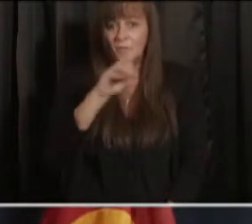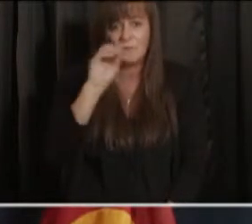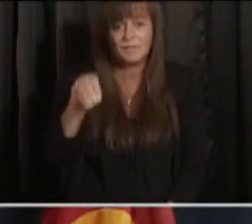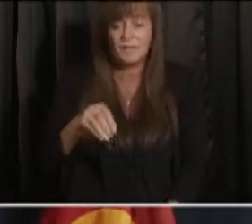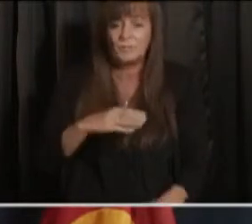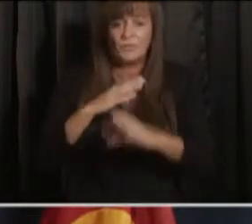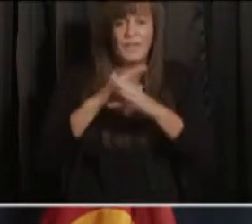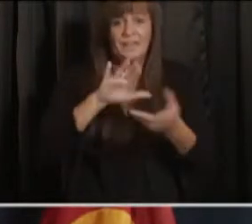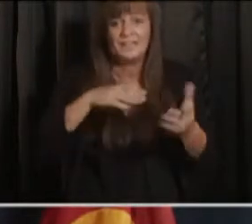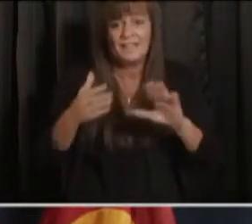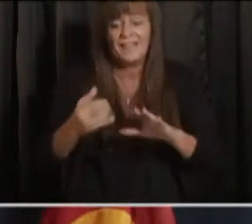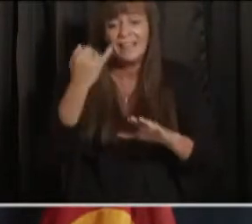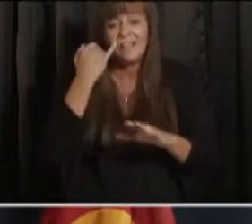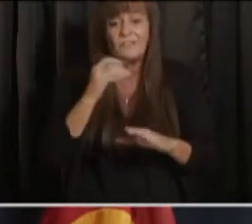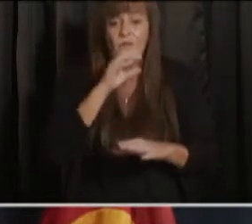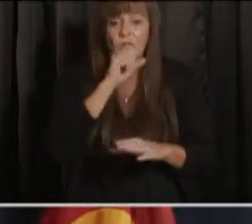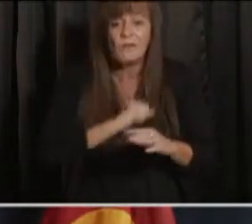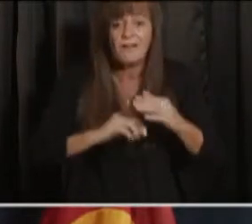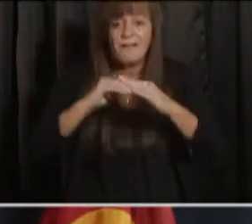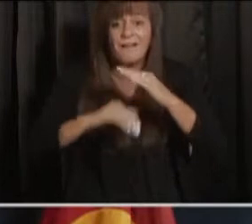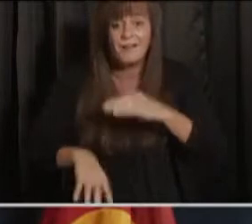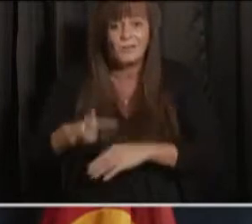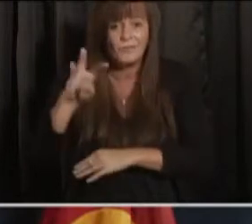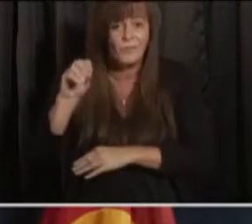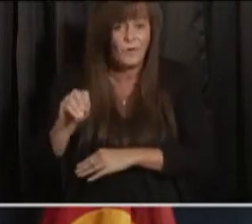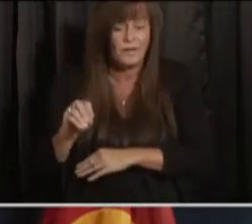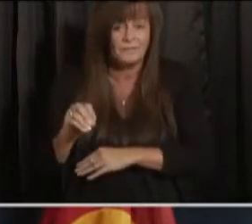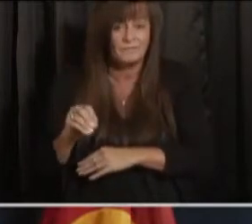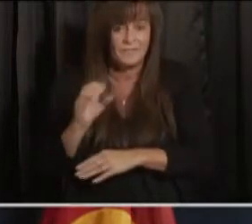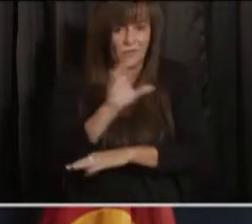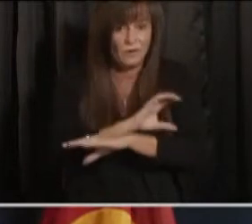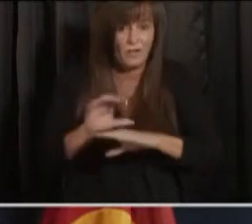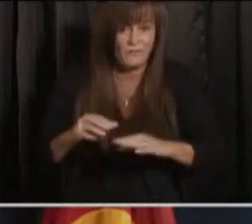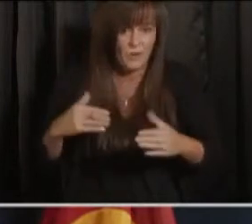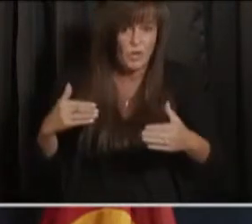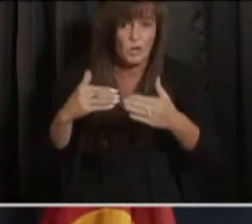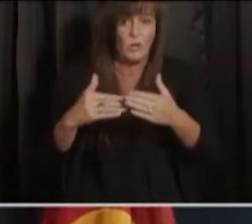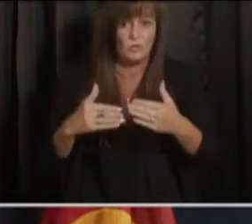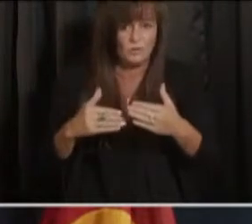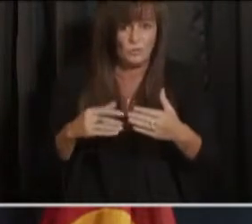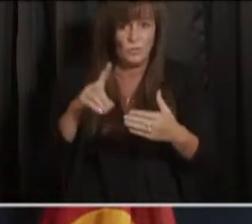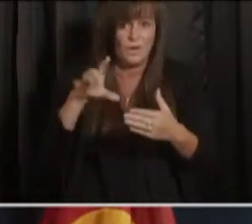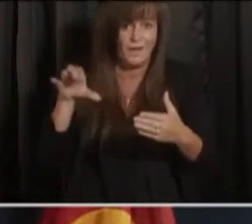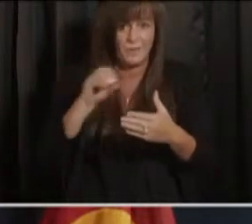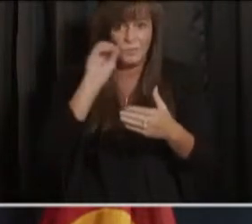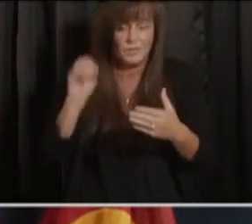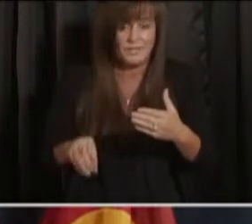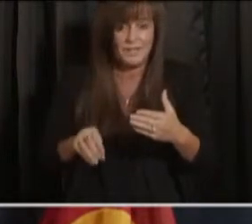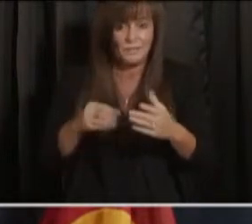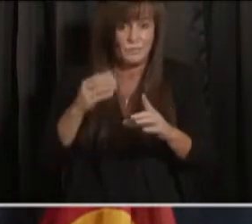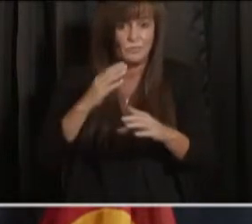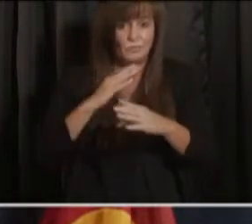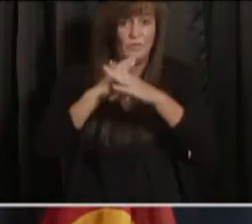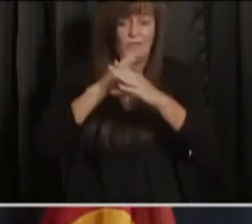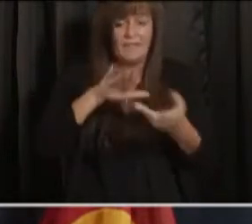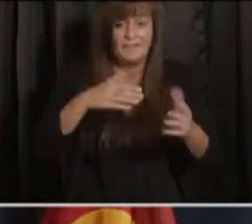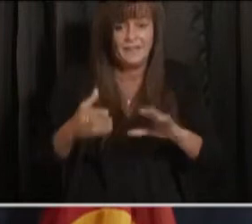preventing deaths if you're under 40. In Colorado, very close to 100% effective in preventing deaths if you're under 40 if you're